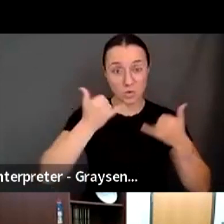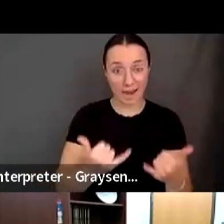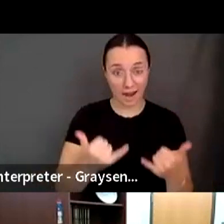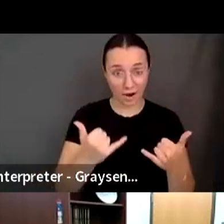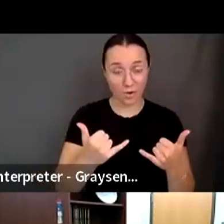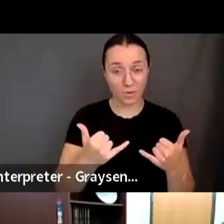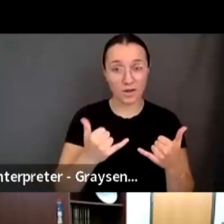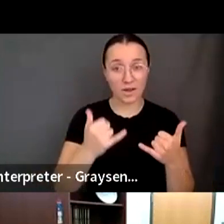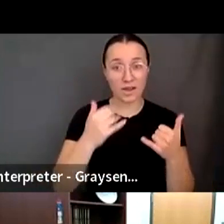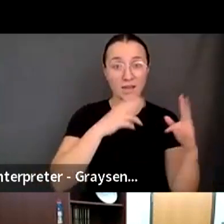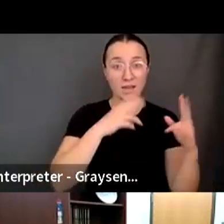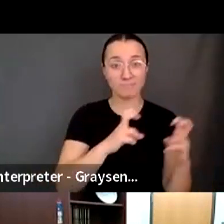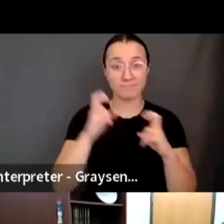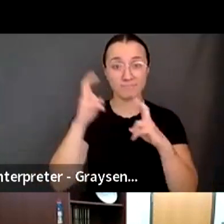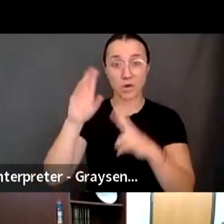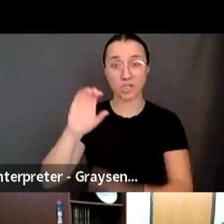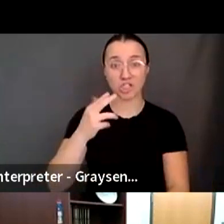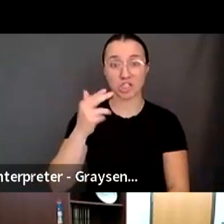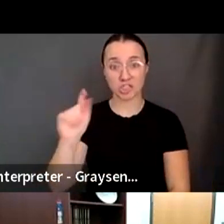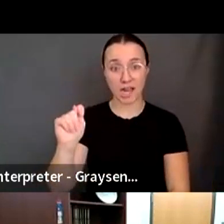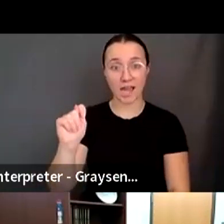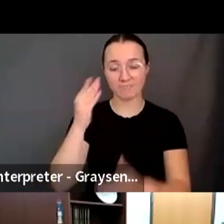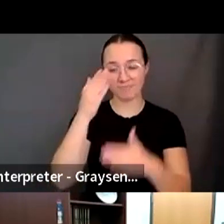the chat, and I'm going to end the poll.